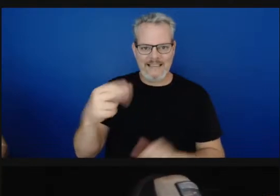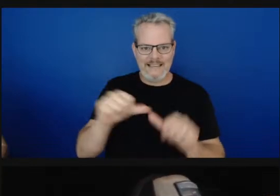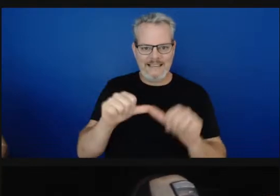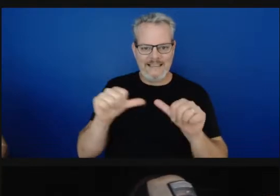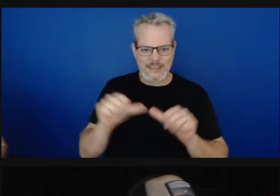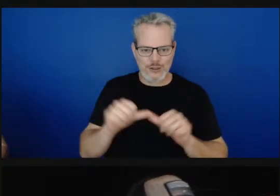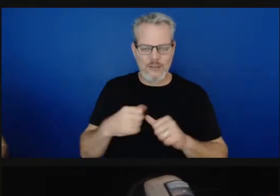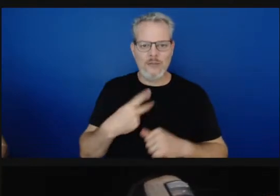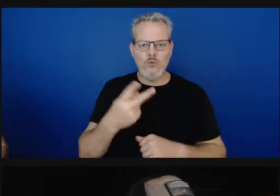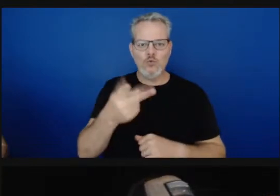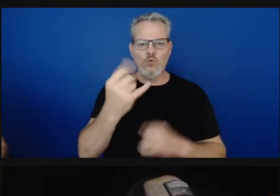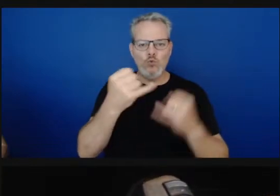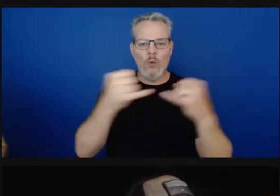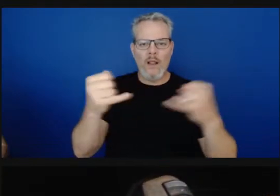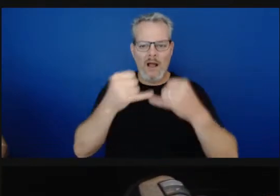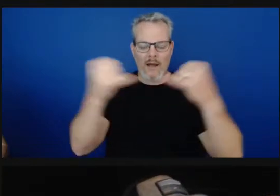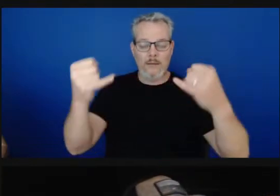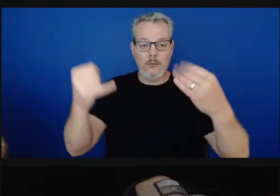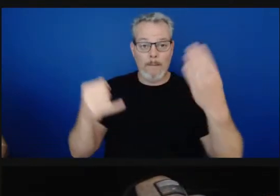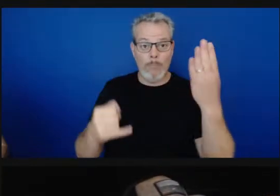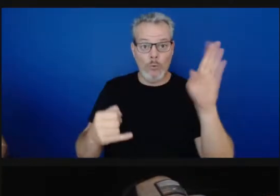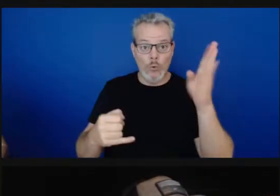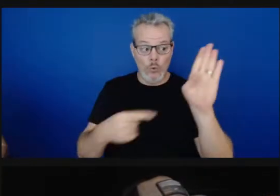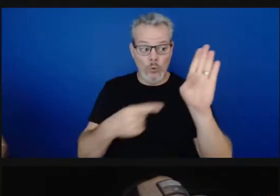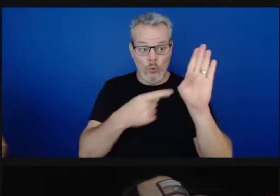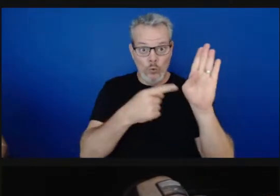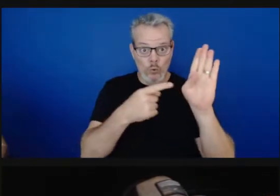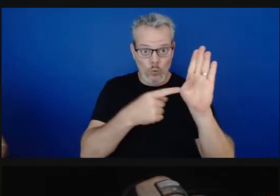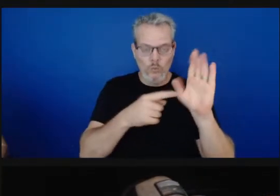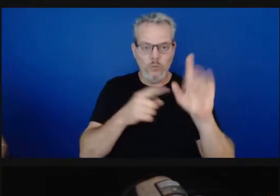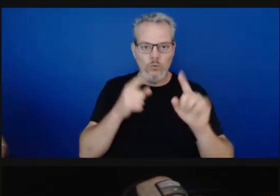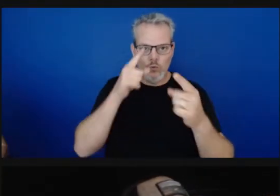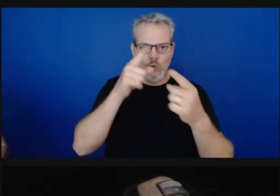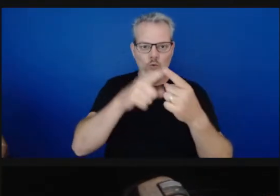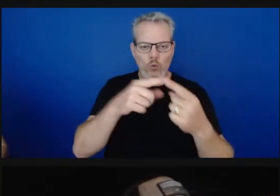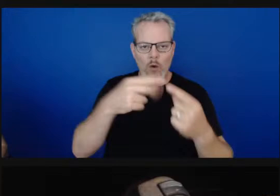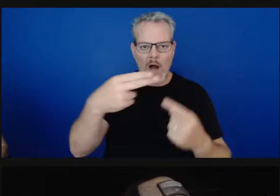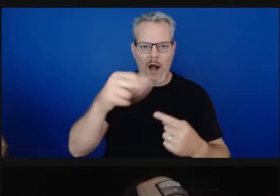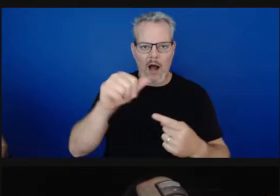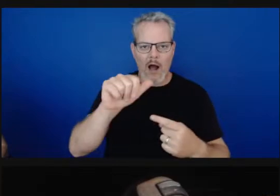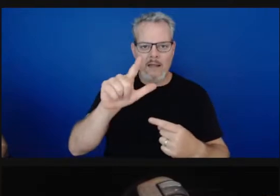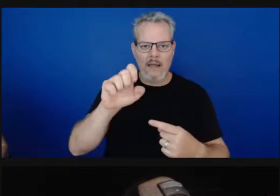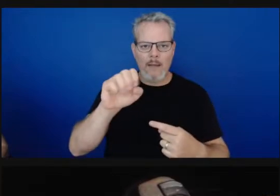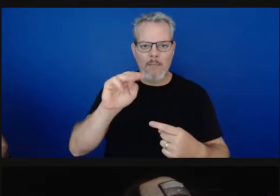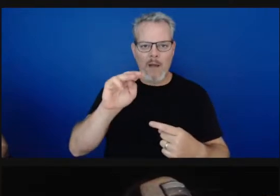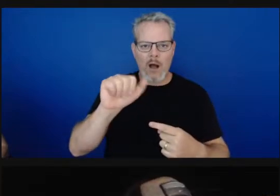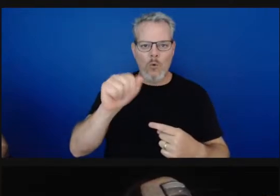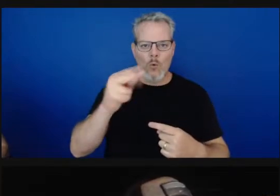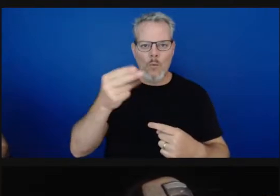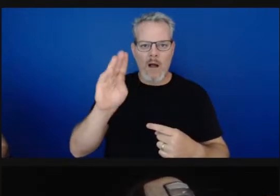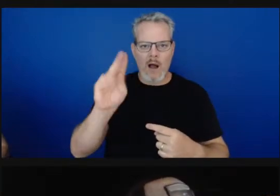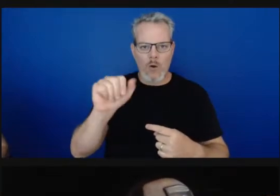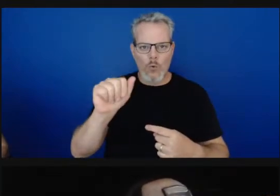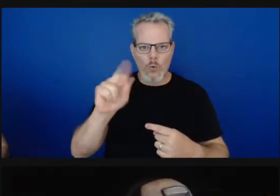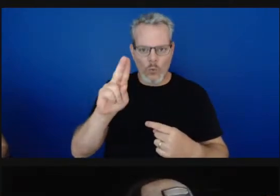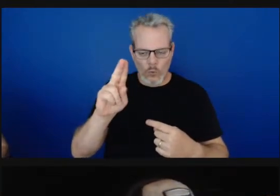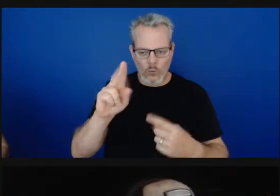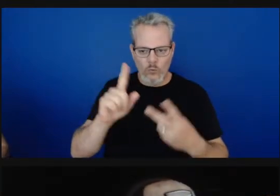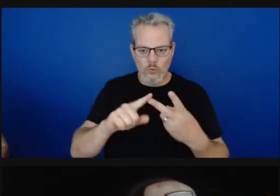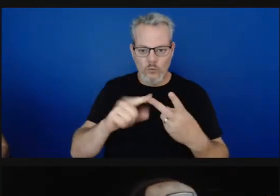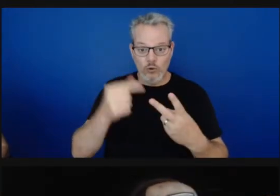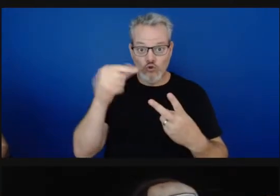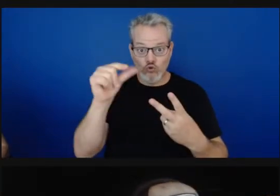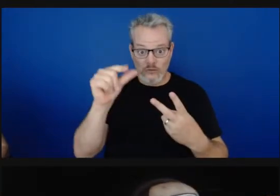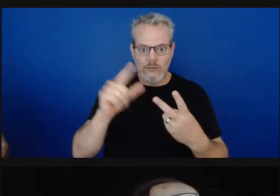one points towards Halemaʻumaʻu. The green one points east to the area south of the summit. And this